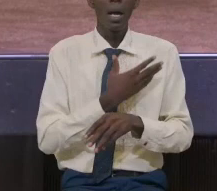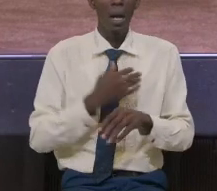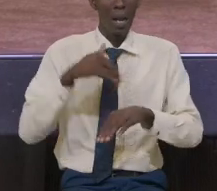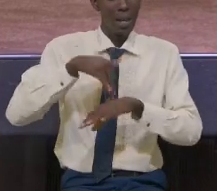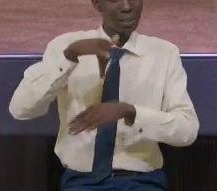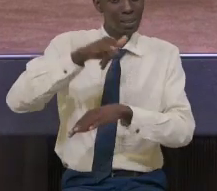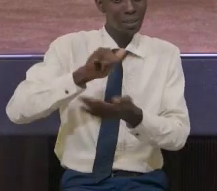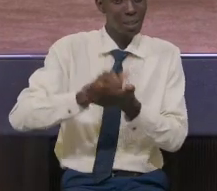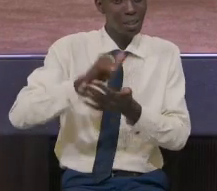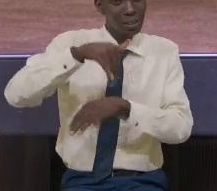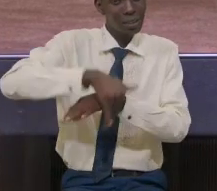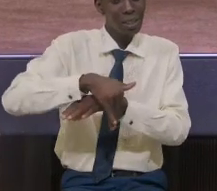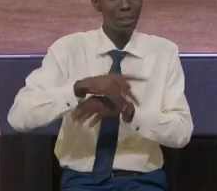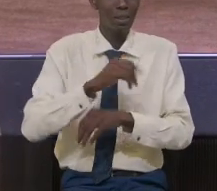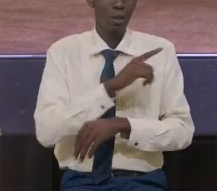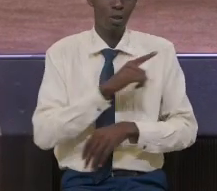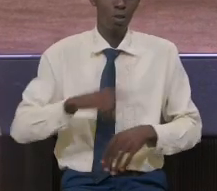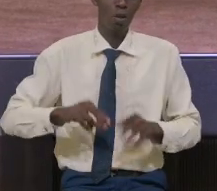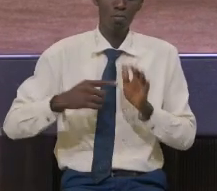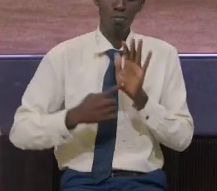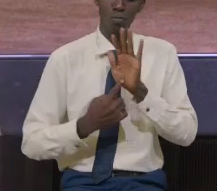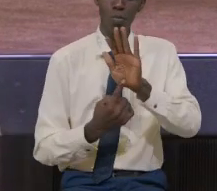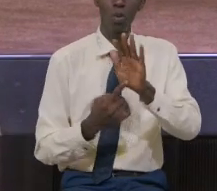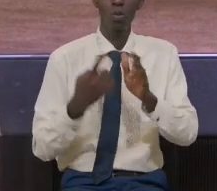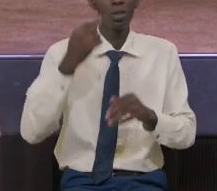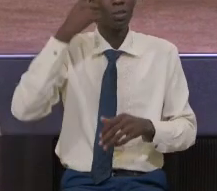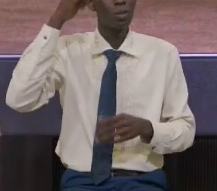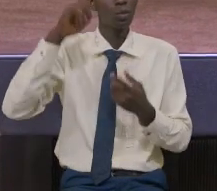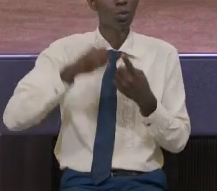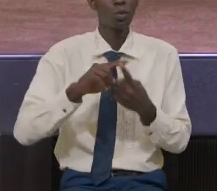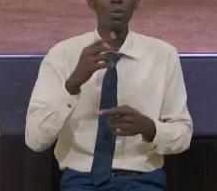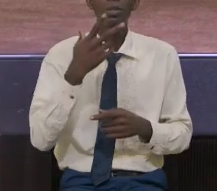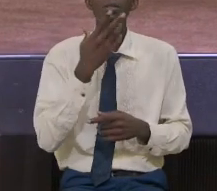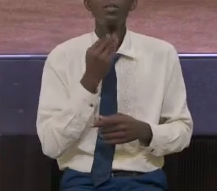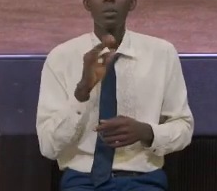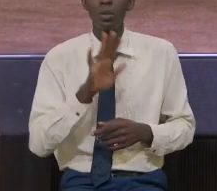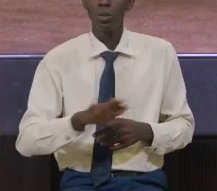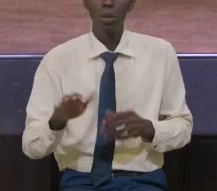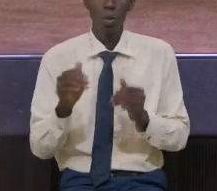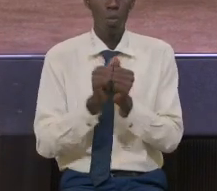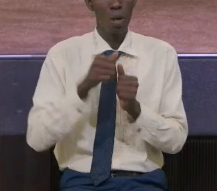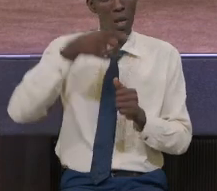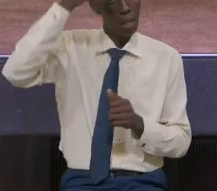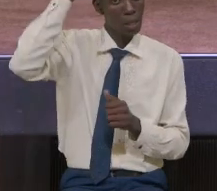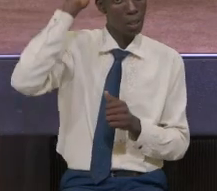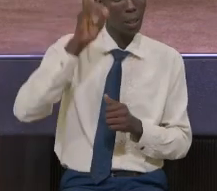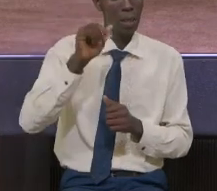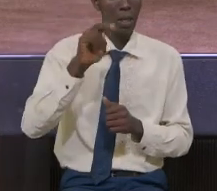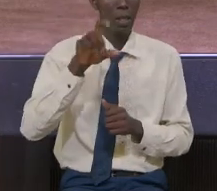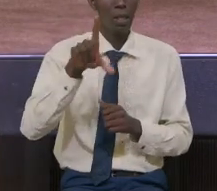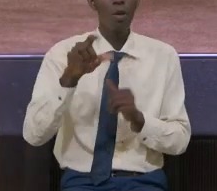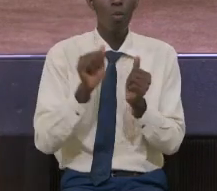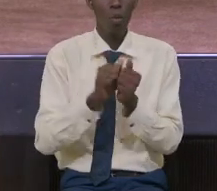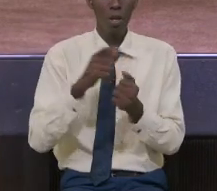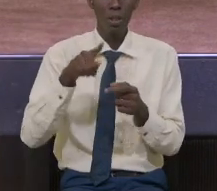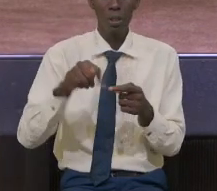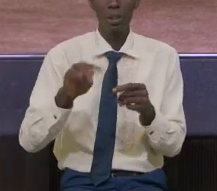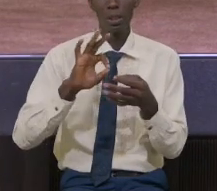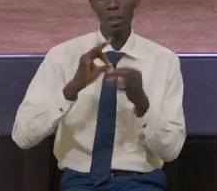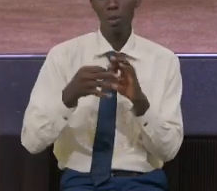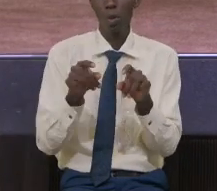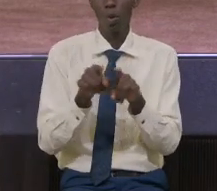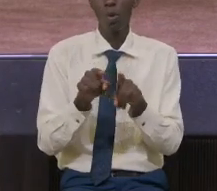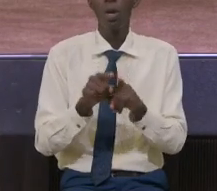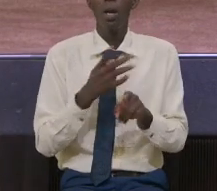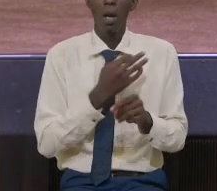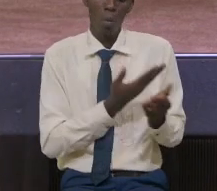the dream unto Daniel, Shadrach, Meshach, and Abednego with the interpretation. So it was brought